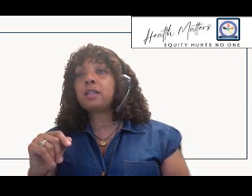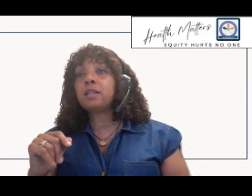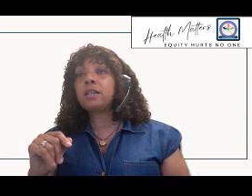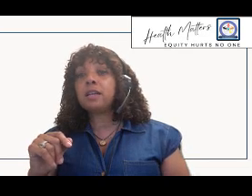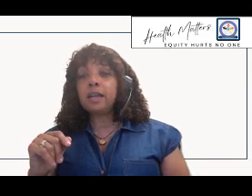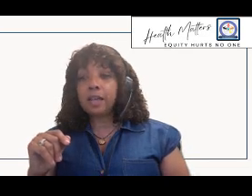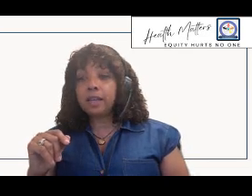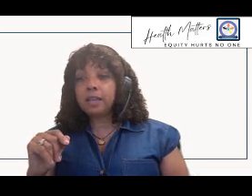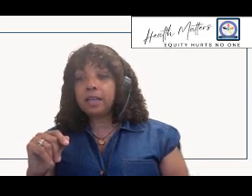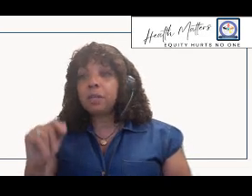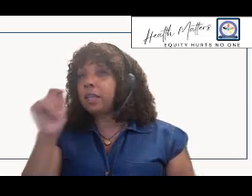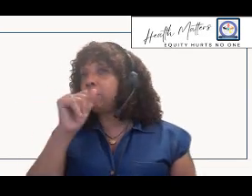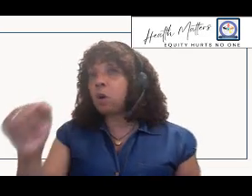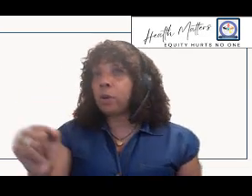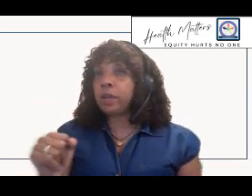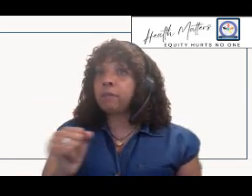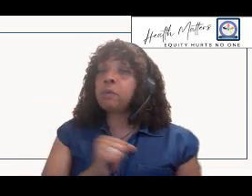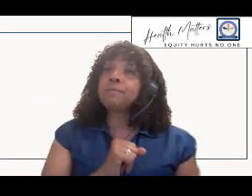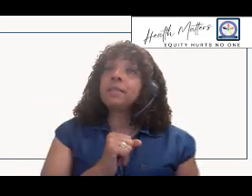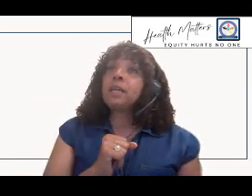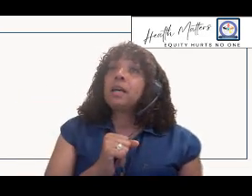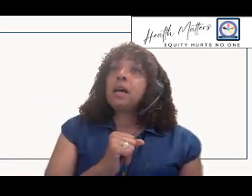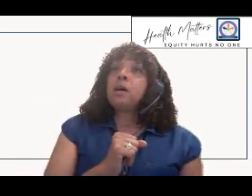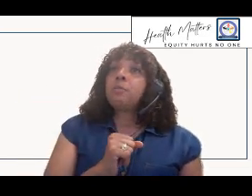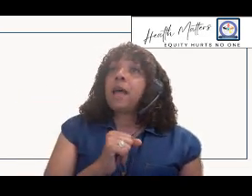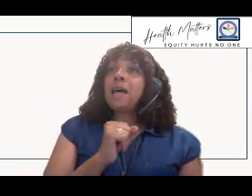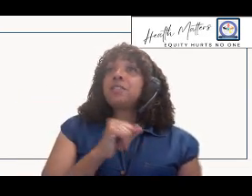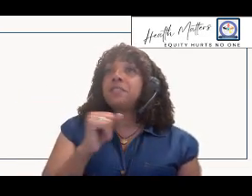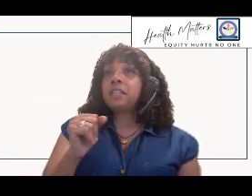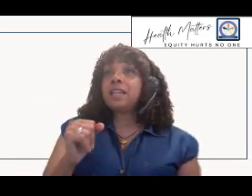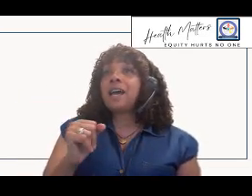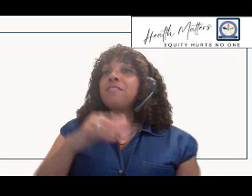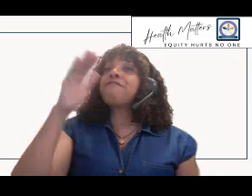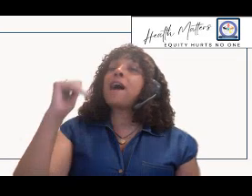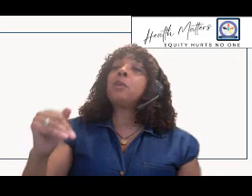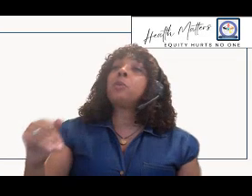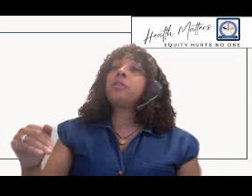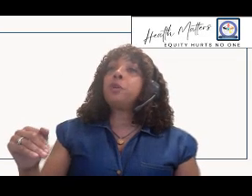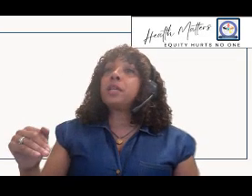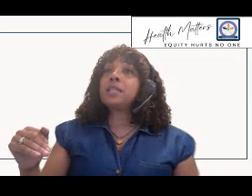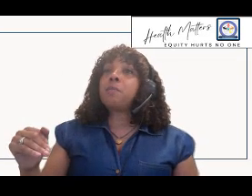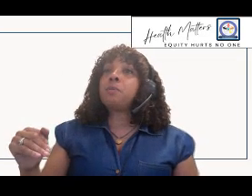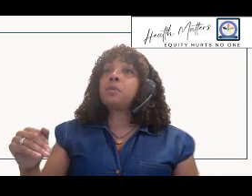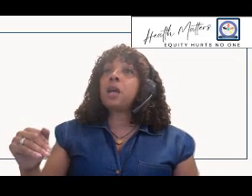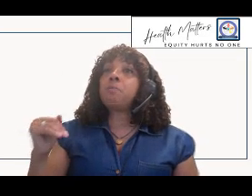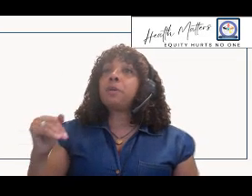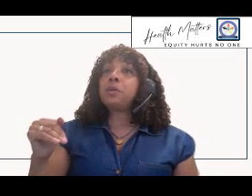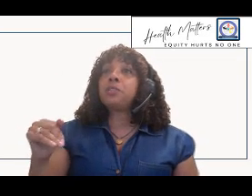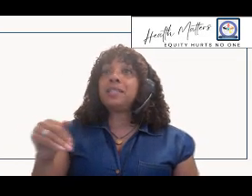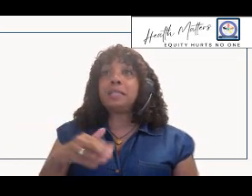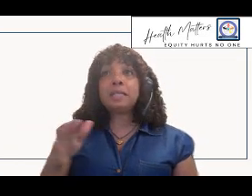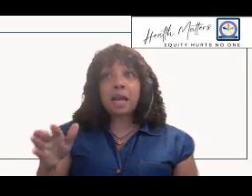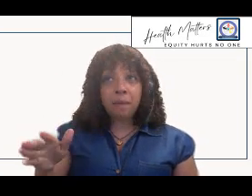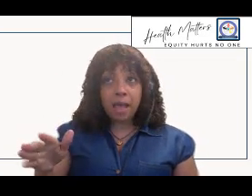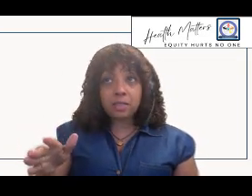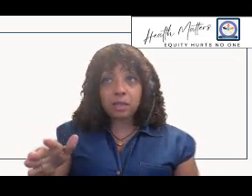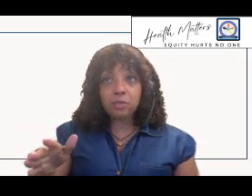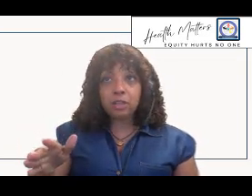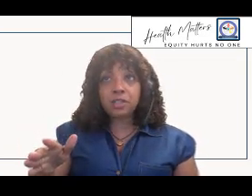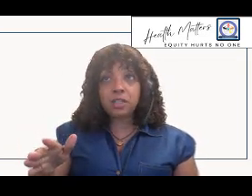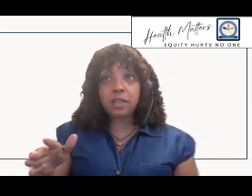slide. And again, I'm going to keep going, everyone. As of sine die, the following few examples are bills that did